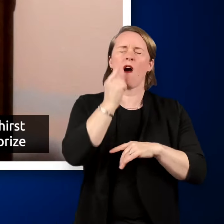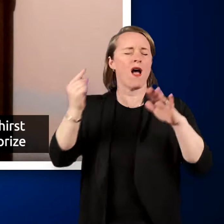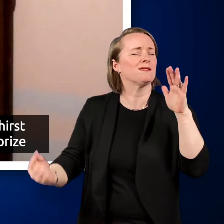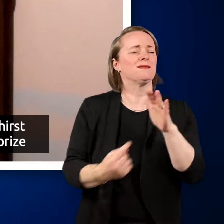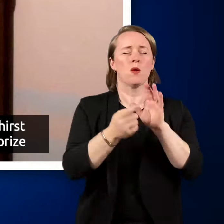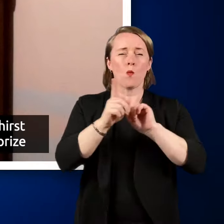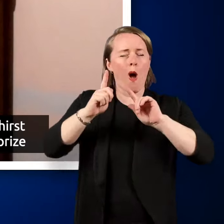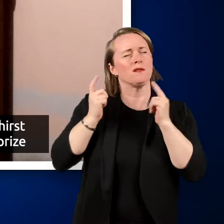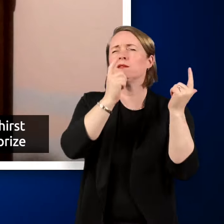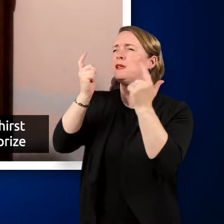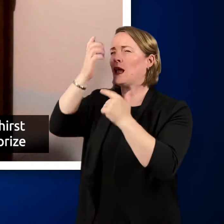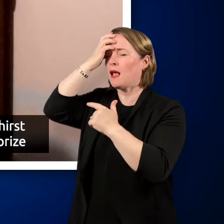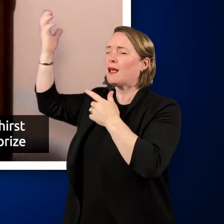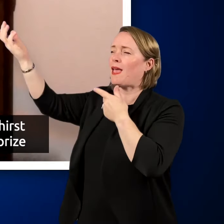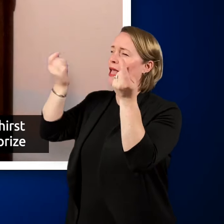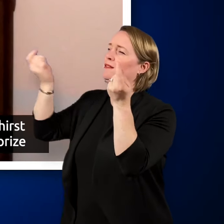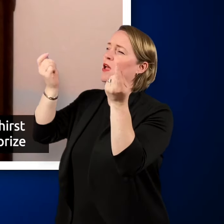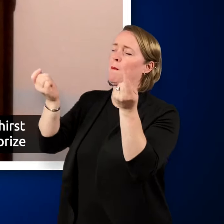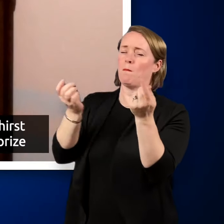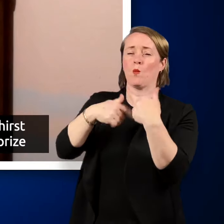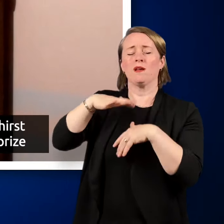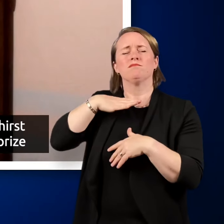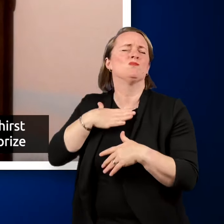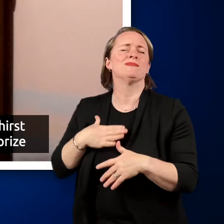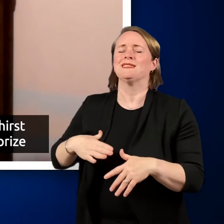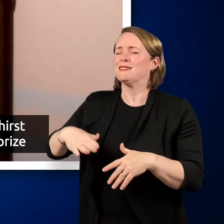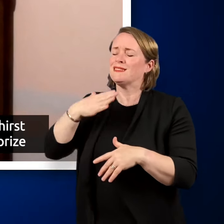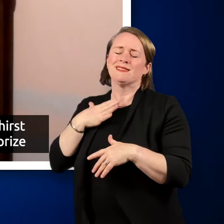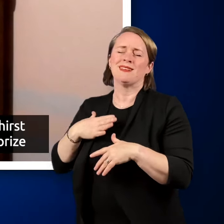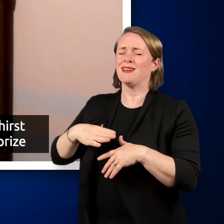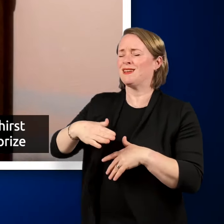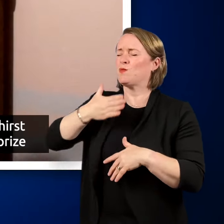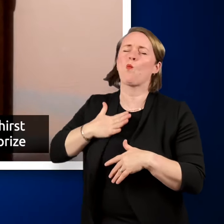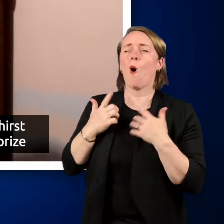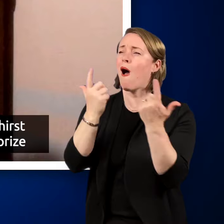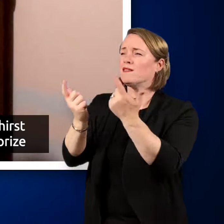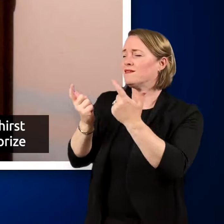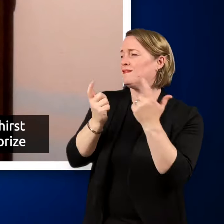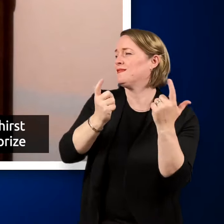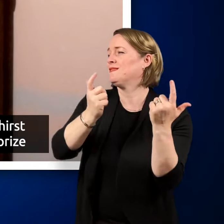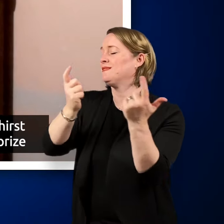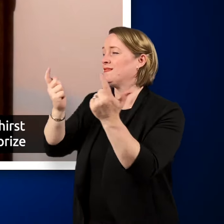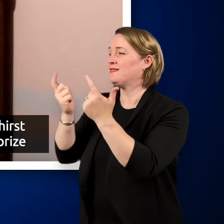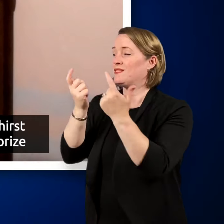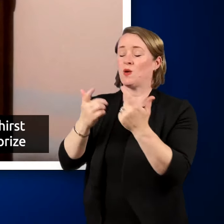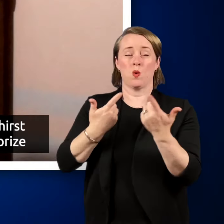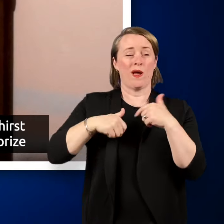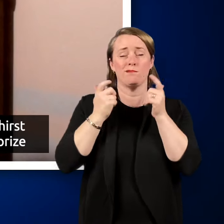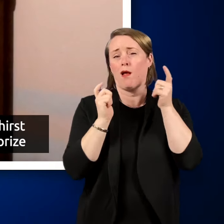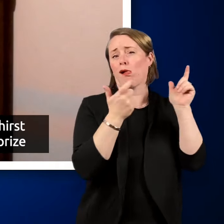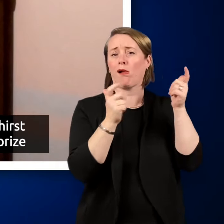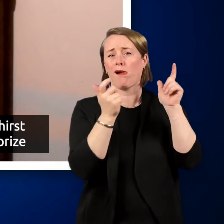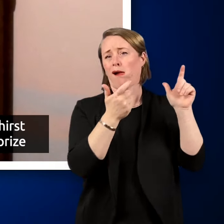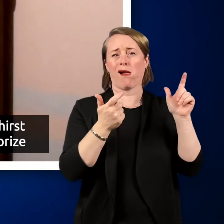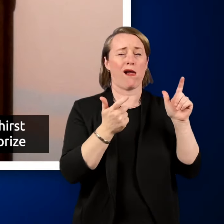Seek your kingdom first. We hunger and we thirst. We refuse